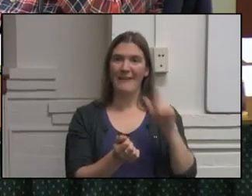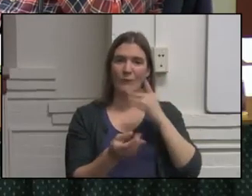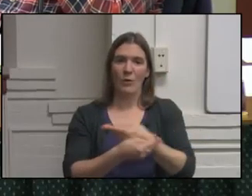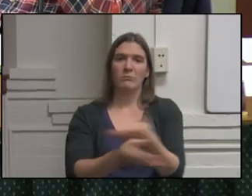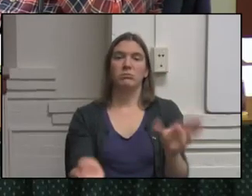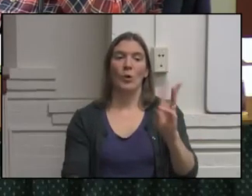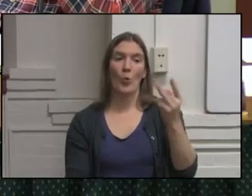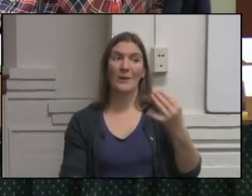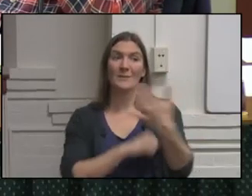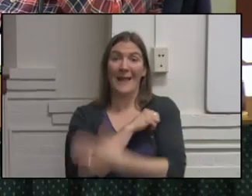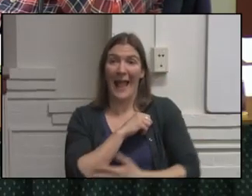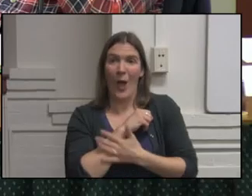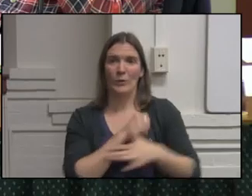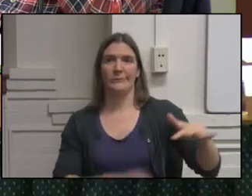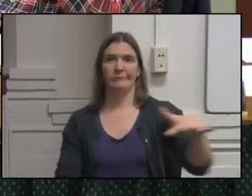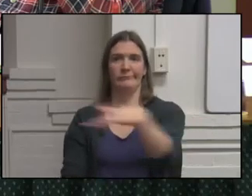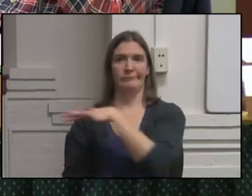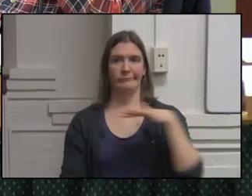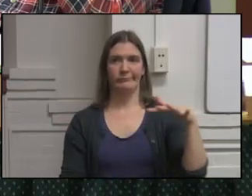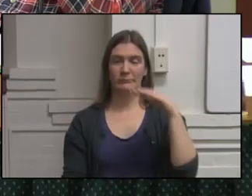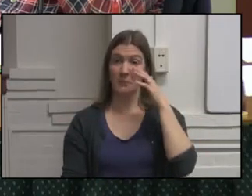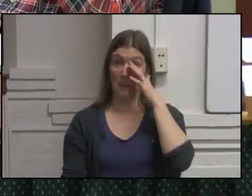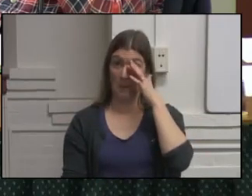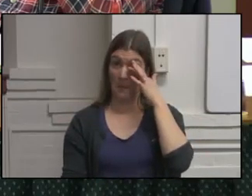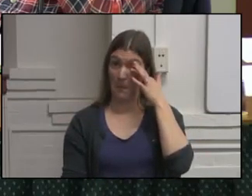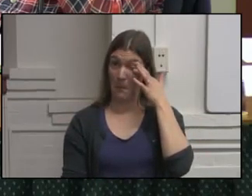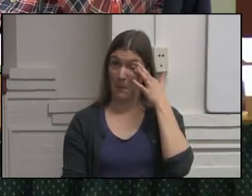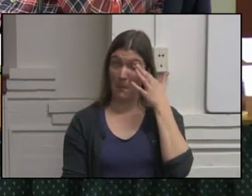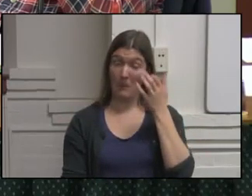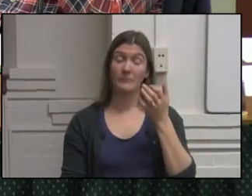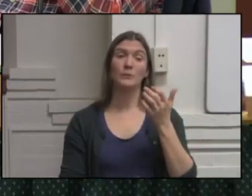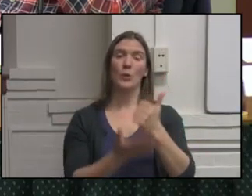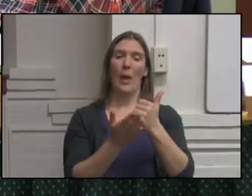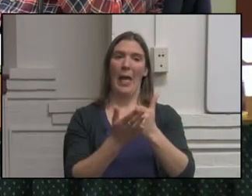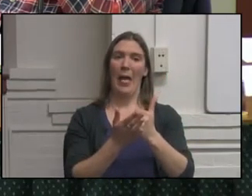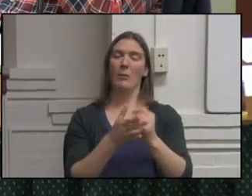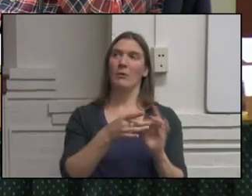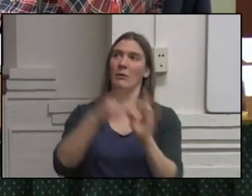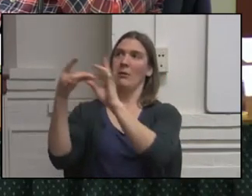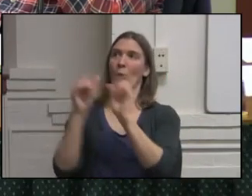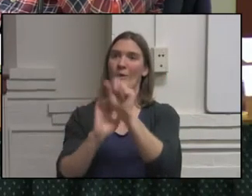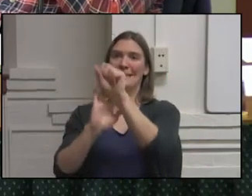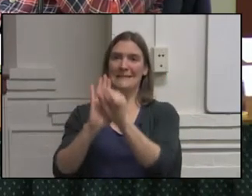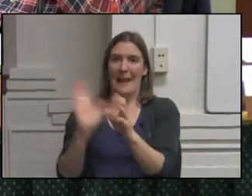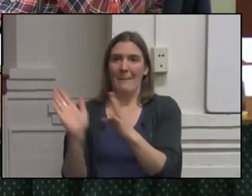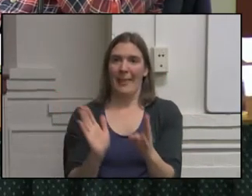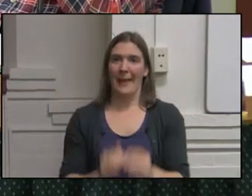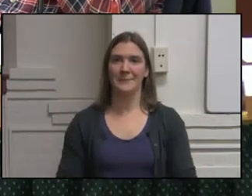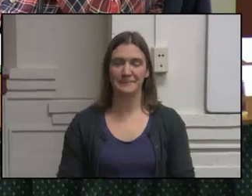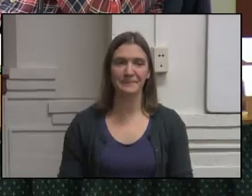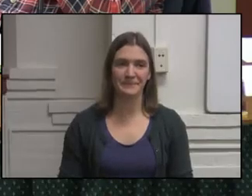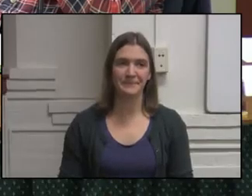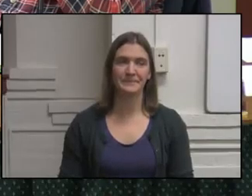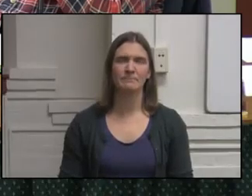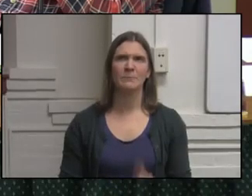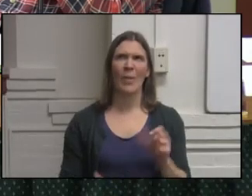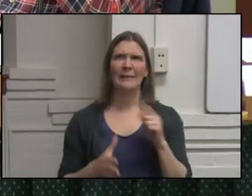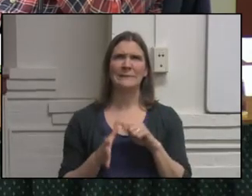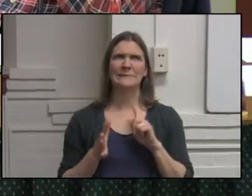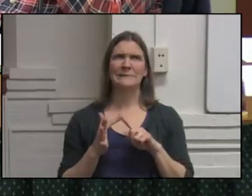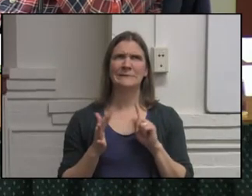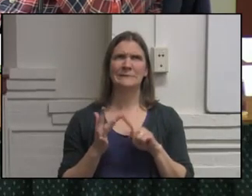County deal and kind of elaborate on the state energy plan. And what else did